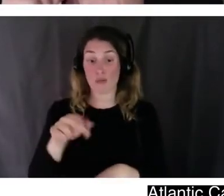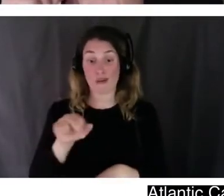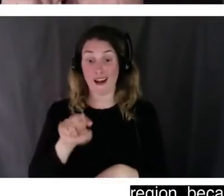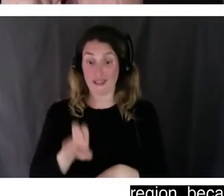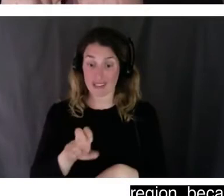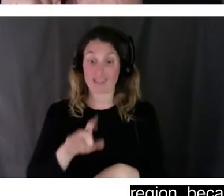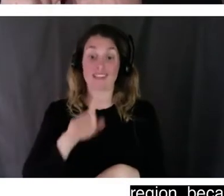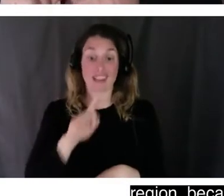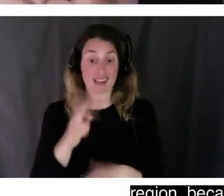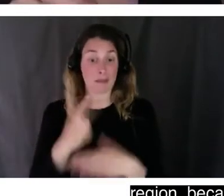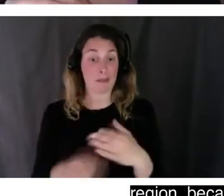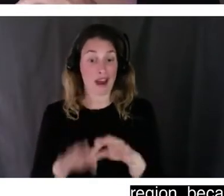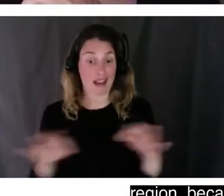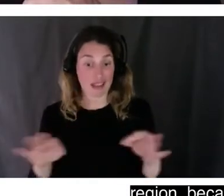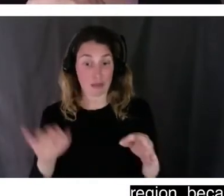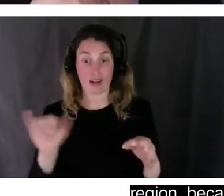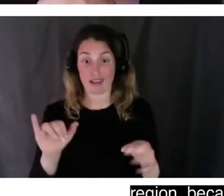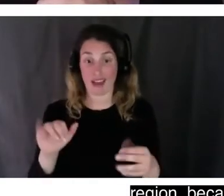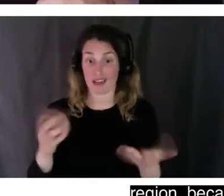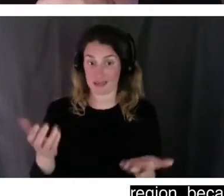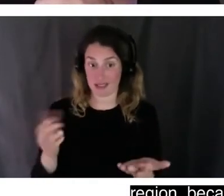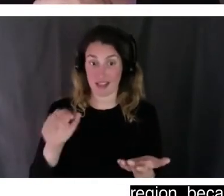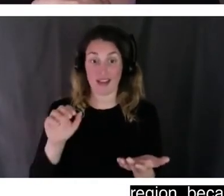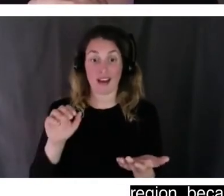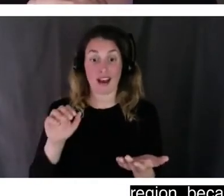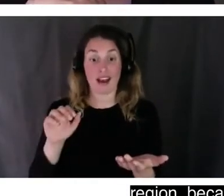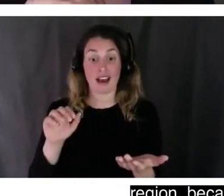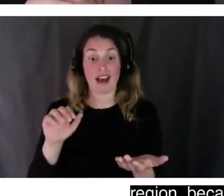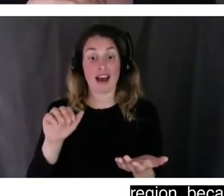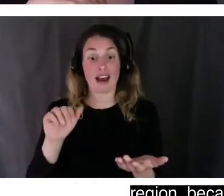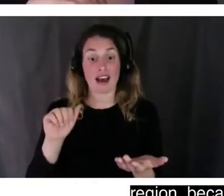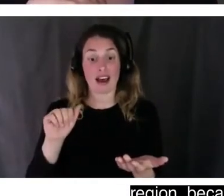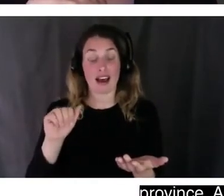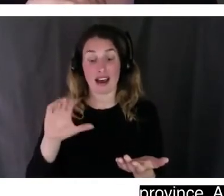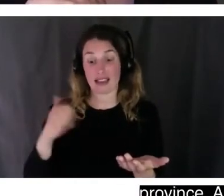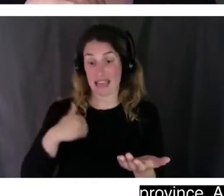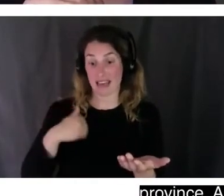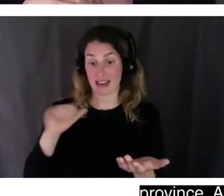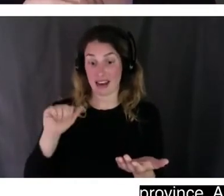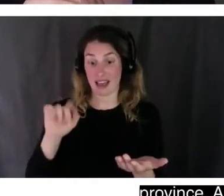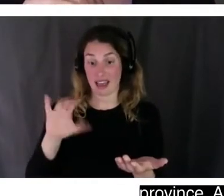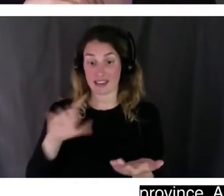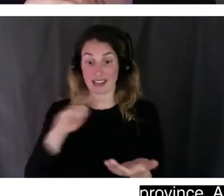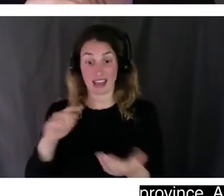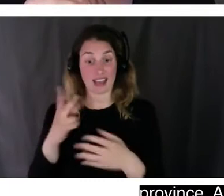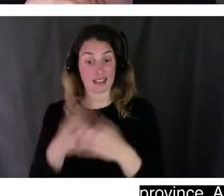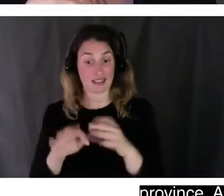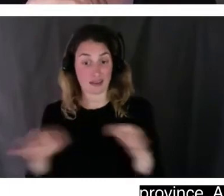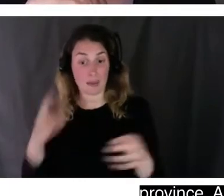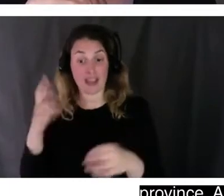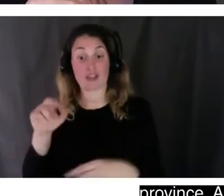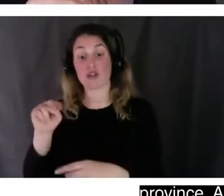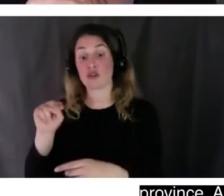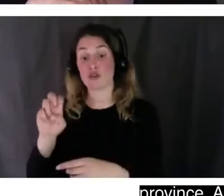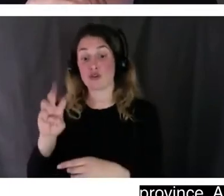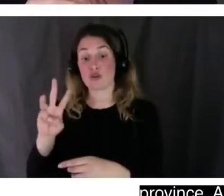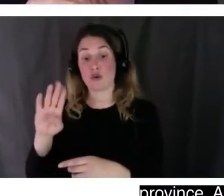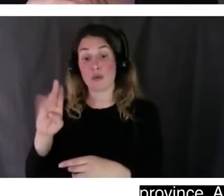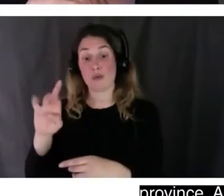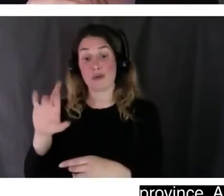a bilingual region because New Brunswick is a bilingual province. All right,